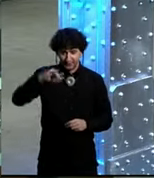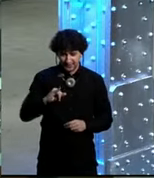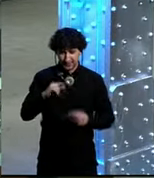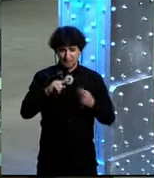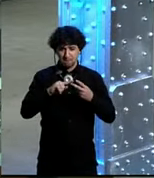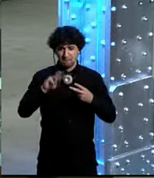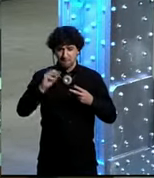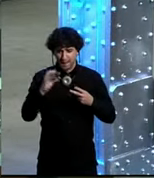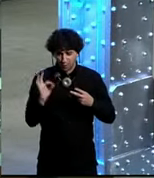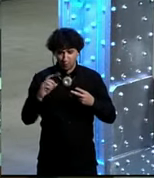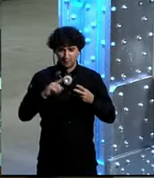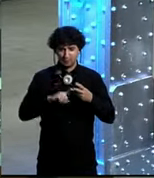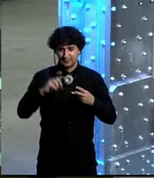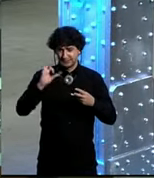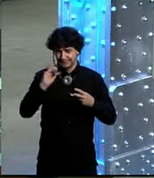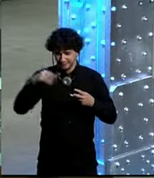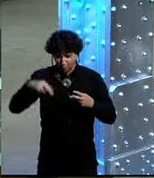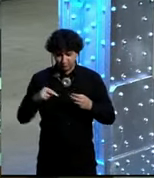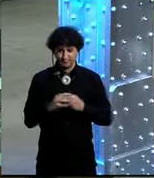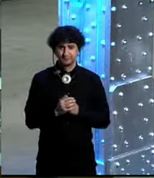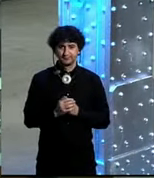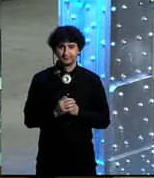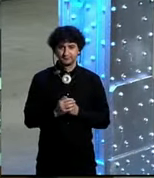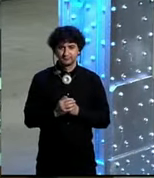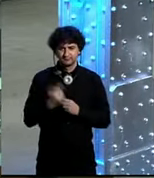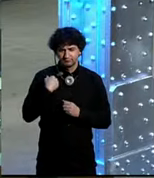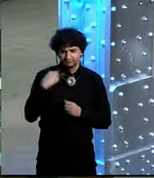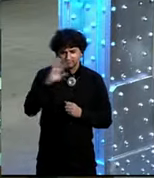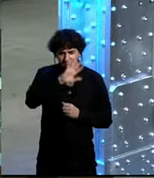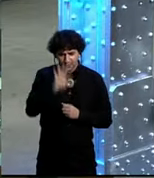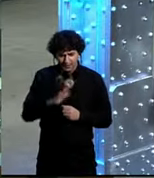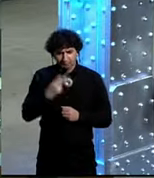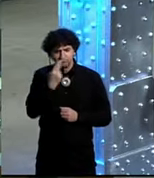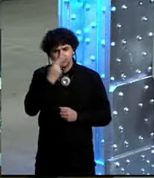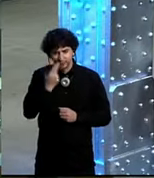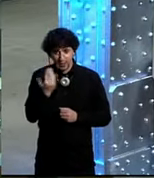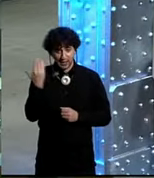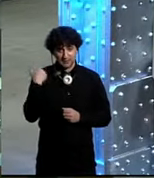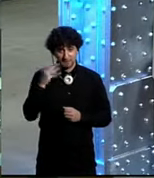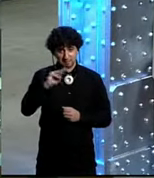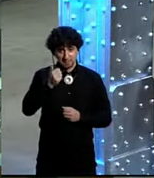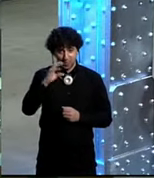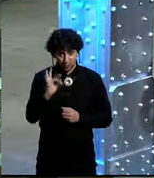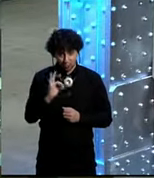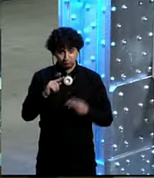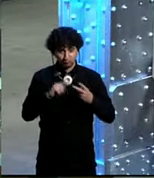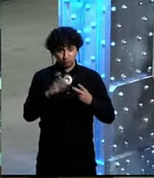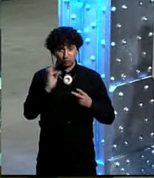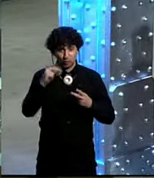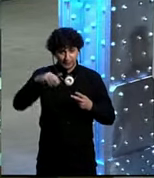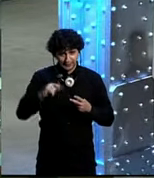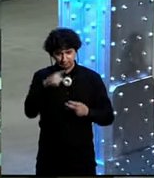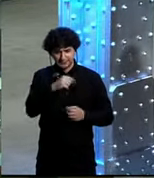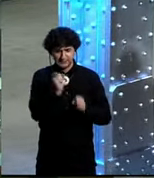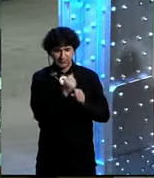Asensi, and Christy, and Simon Stephens. And we thought it could be interesting for Paco and Tony